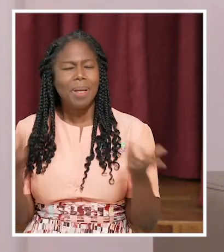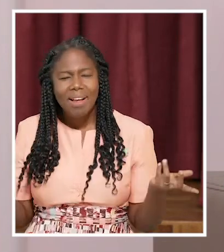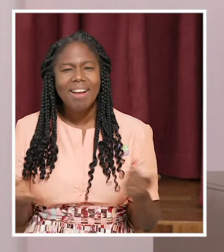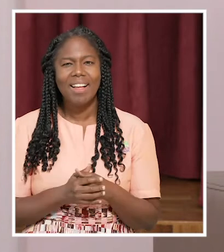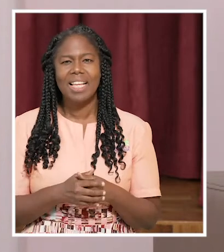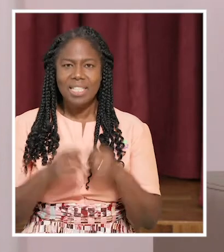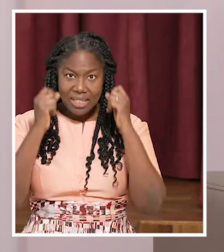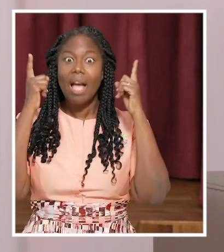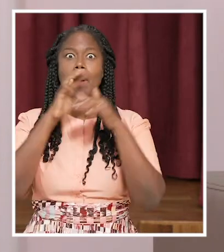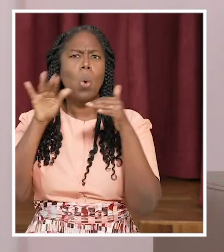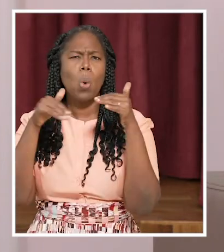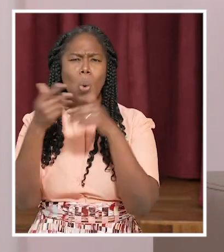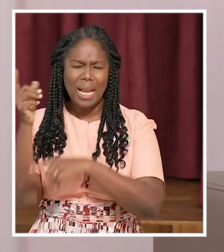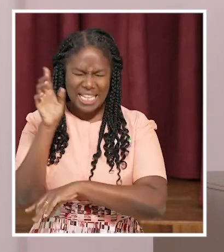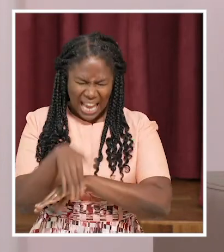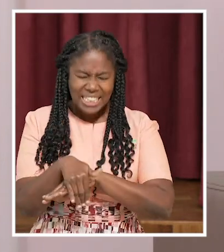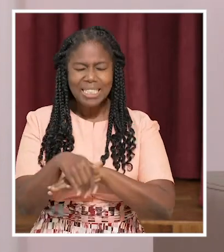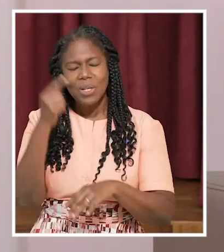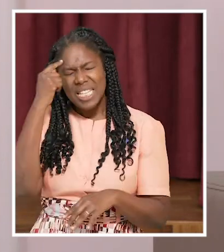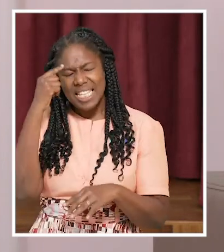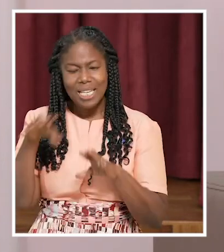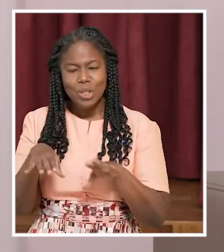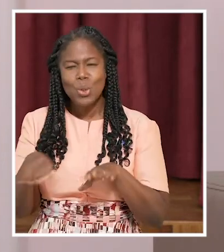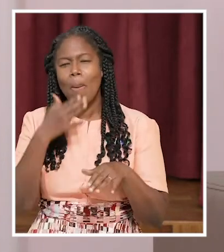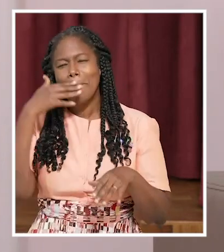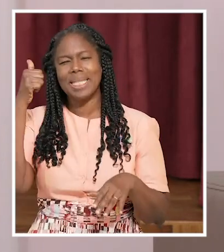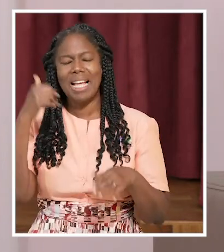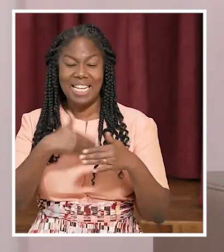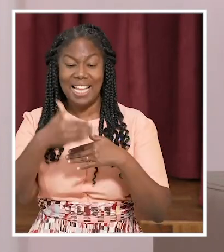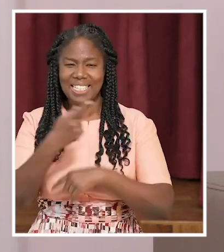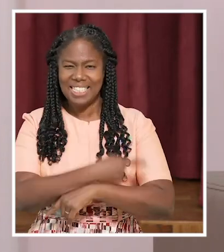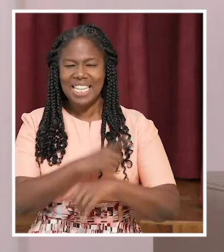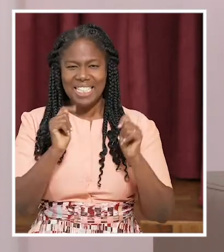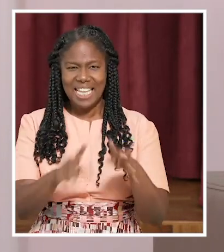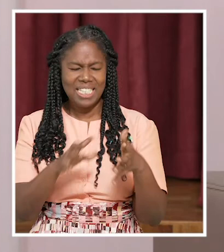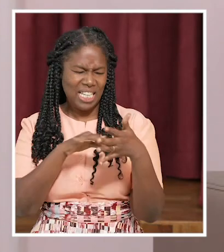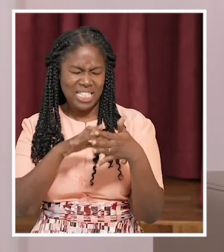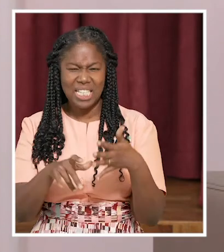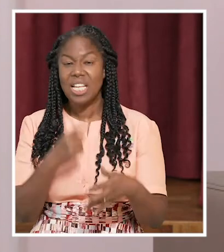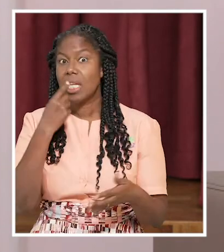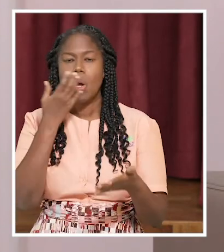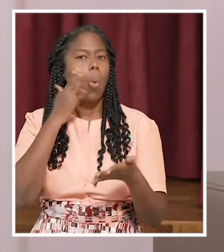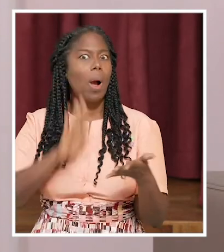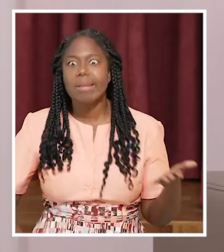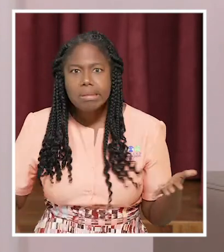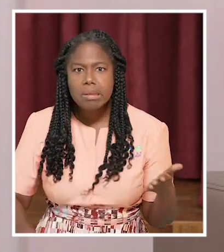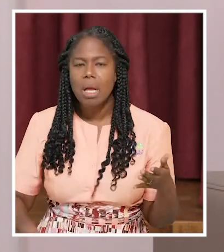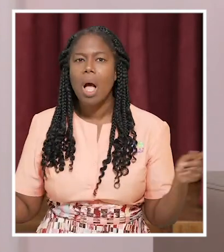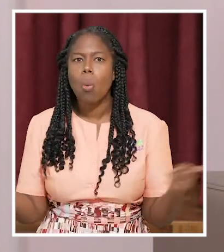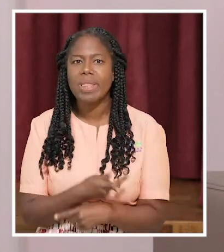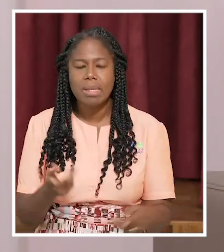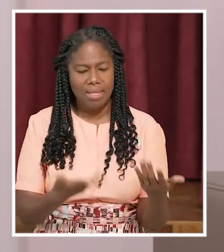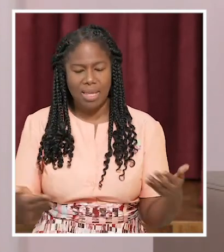up all night because you think you will do better on an exam the next day is the absolute worst thing you can do, right?